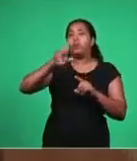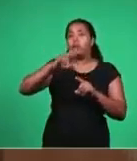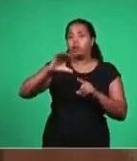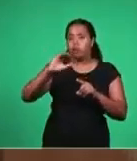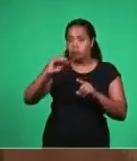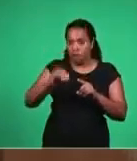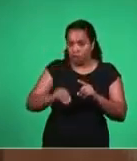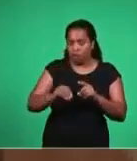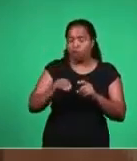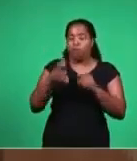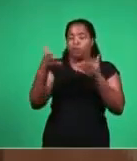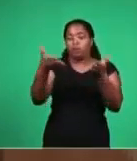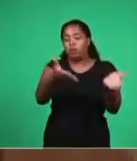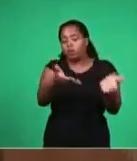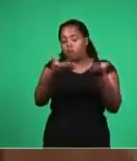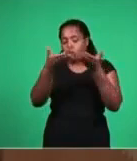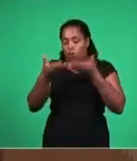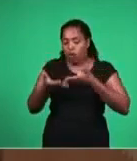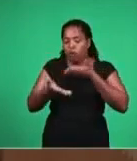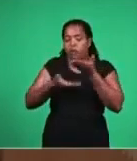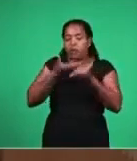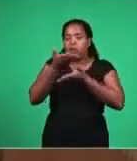We will complete this in